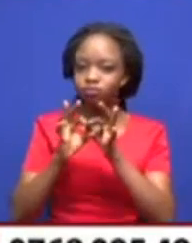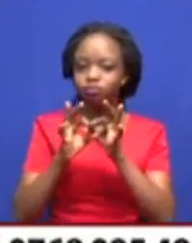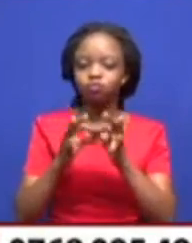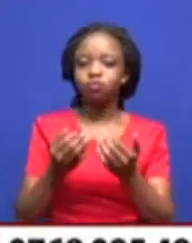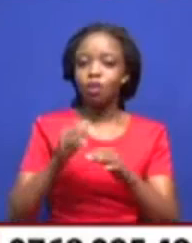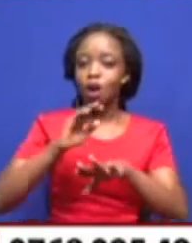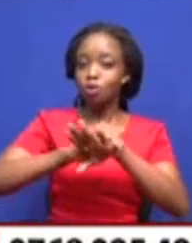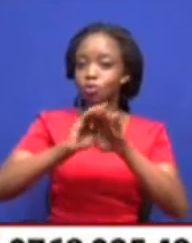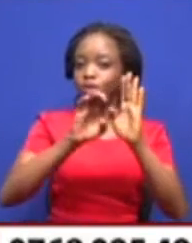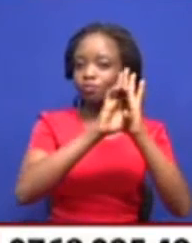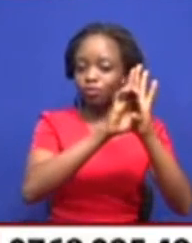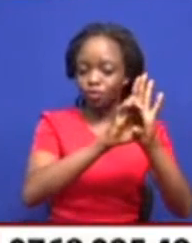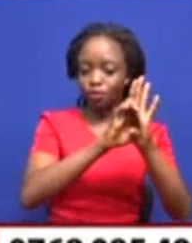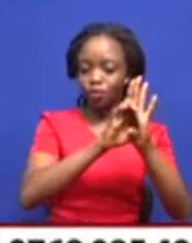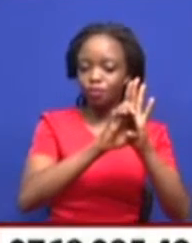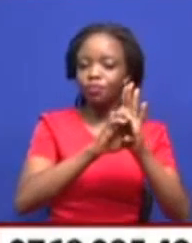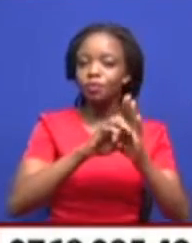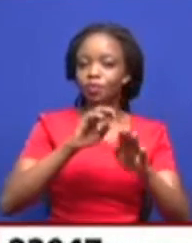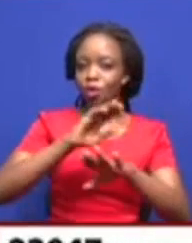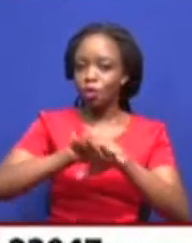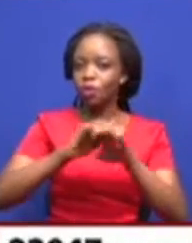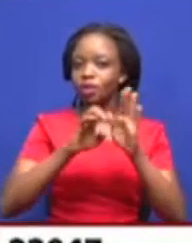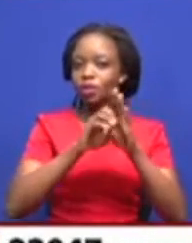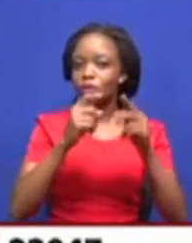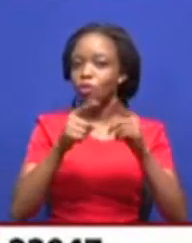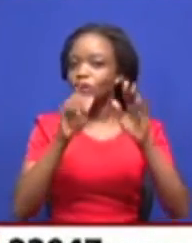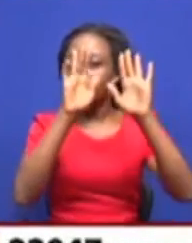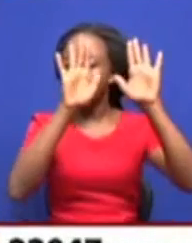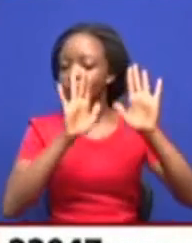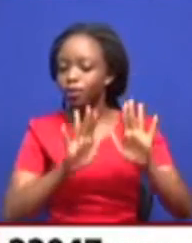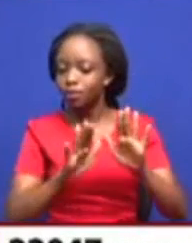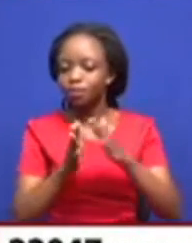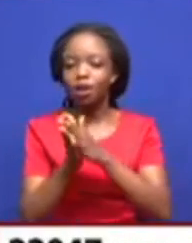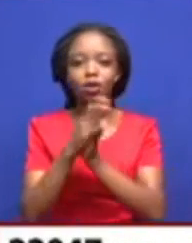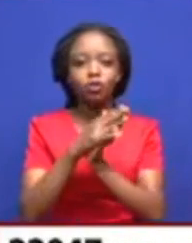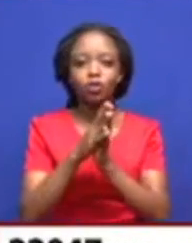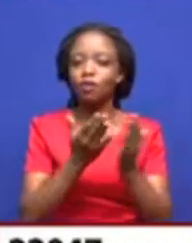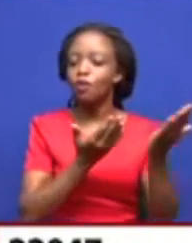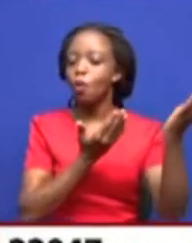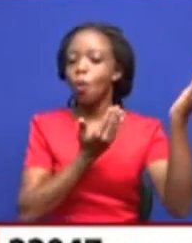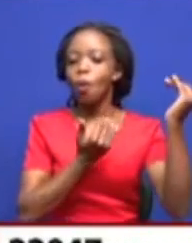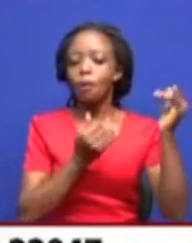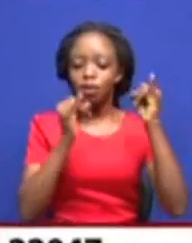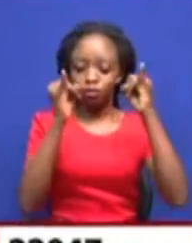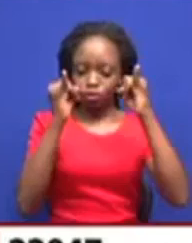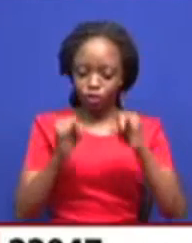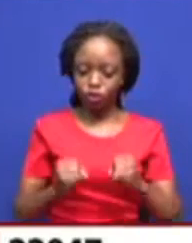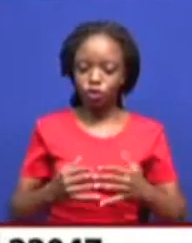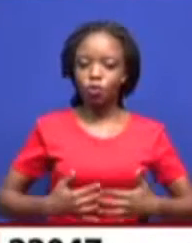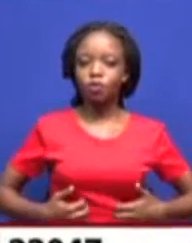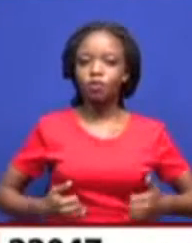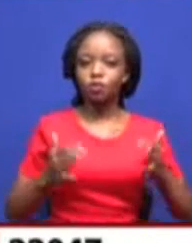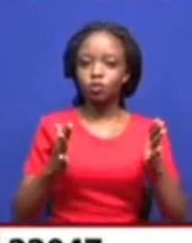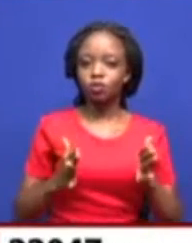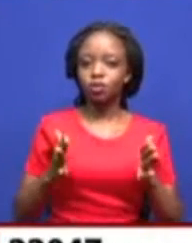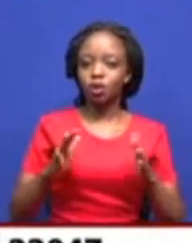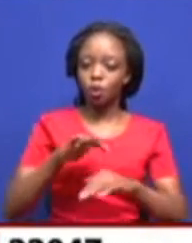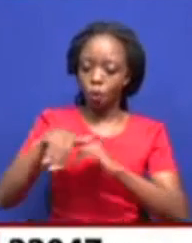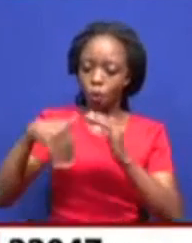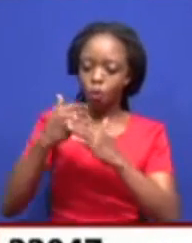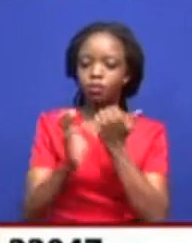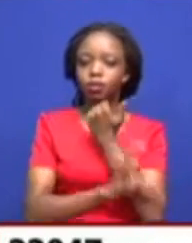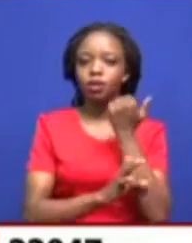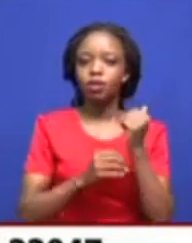good example of being a good example, and most importantly, a story of hope to the numerous refugees across the world. We can only wish